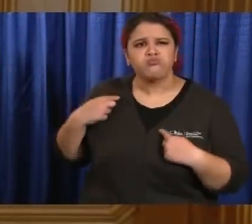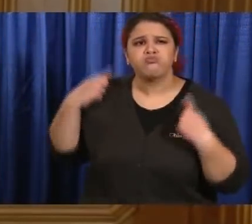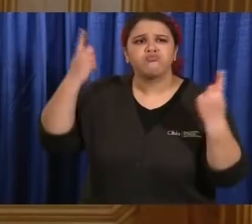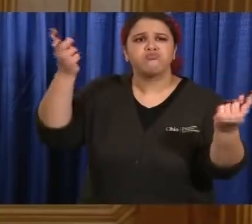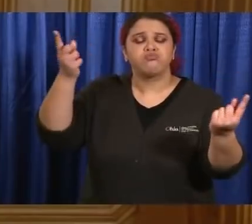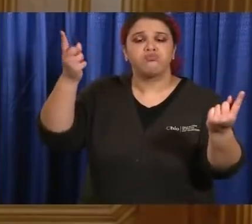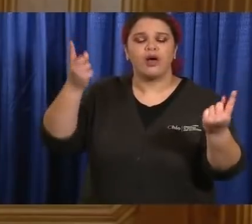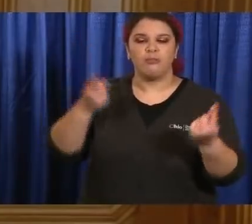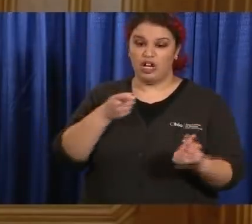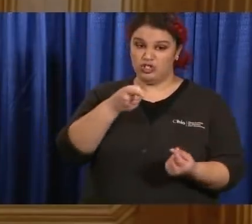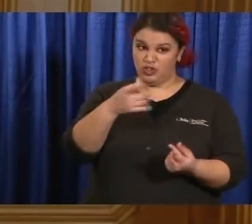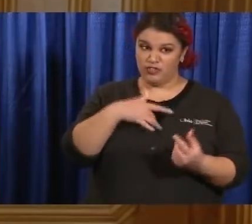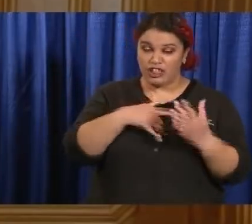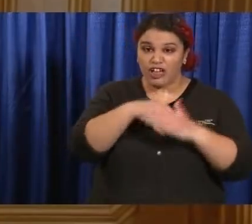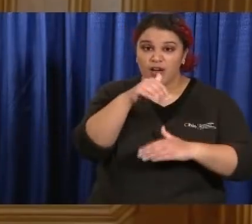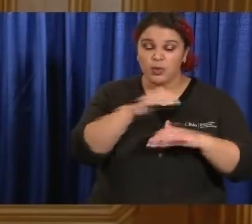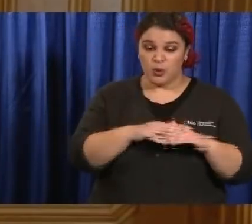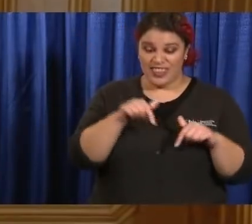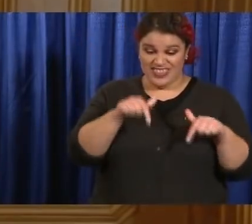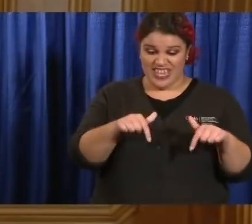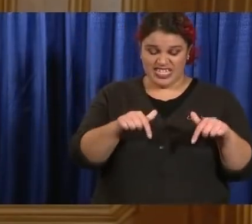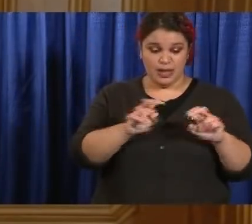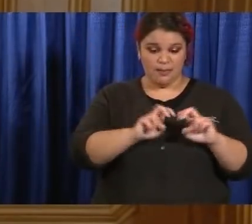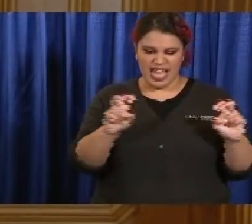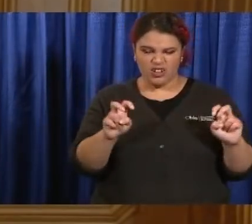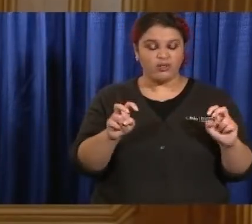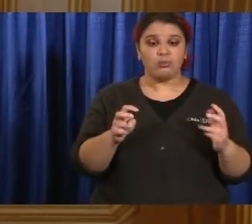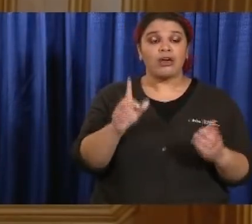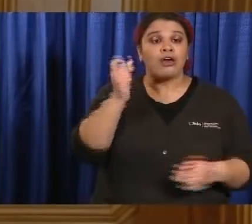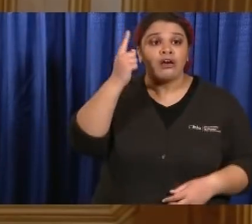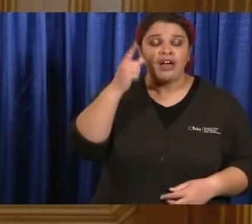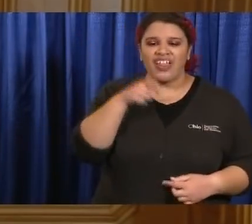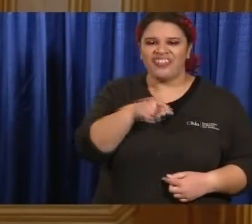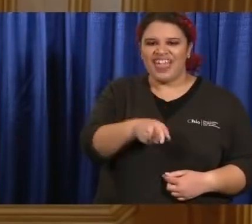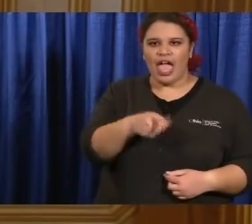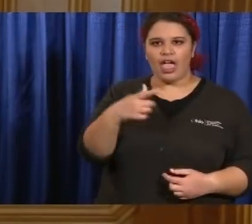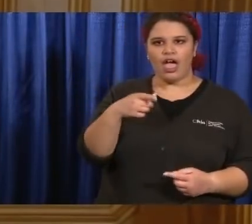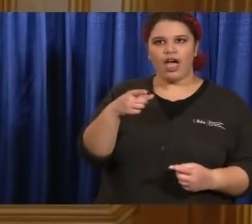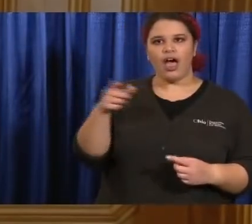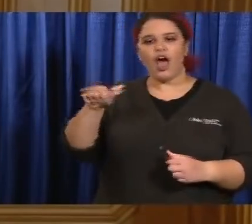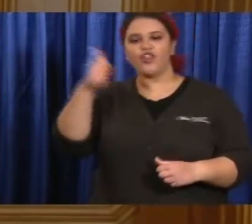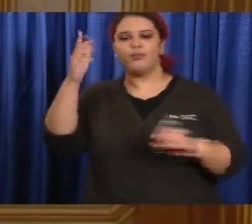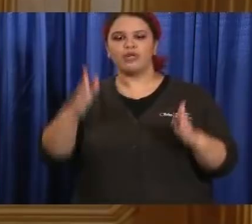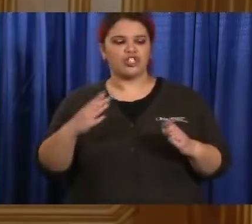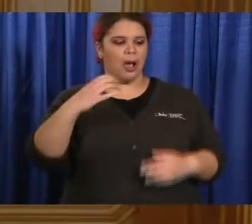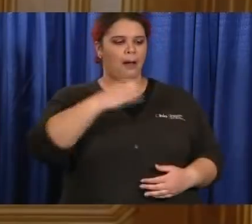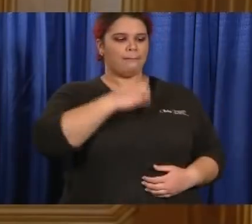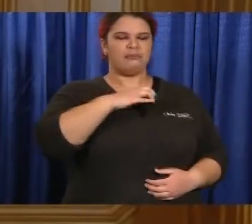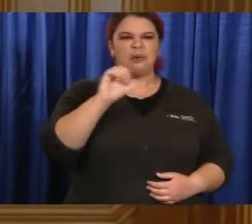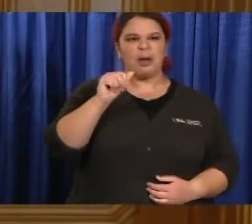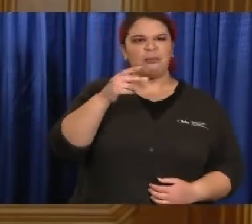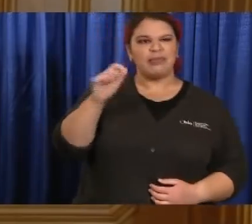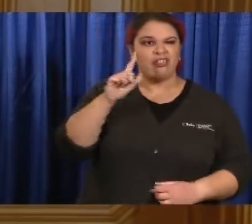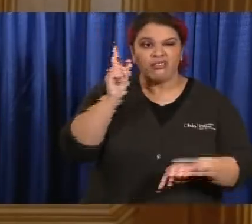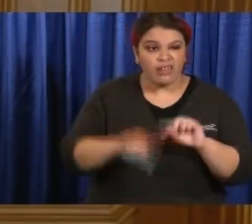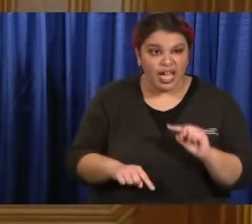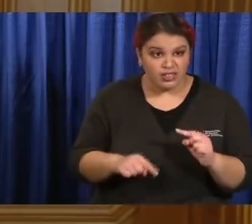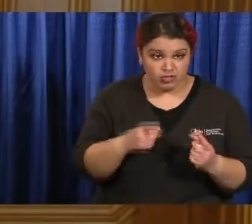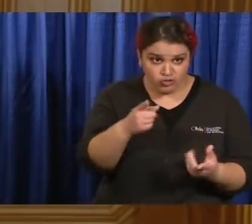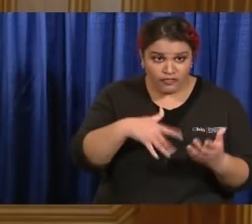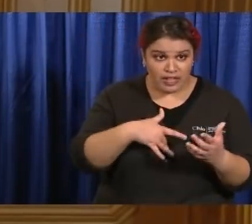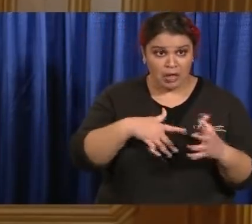appeal process? Well, the normal process, first of all, there's rules that we think